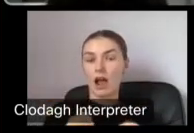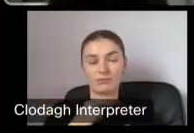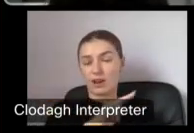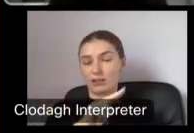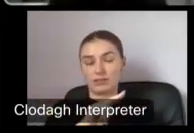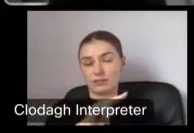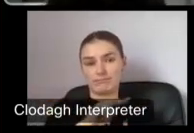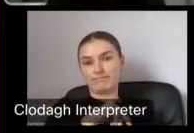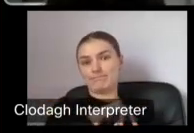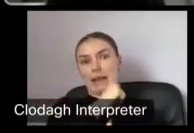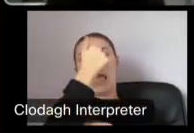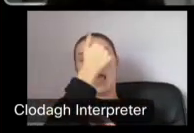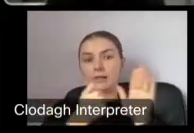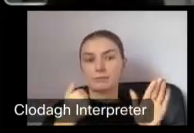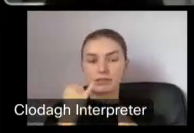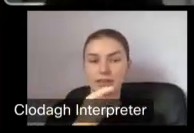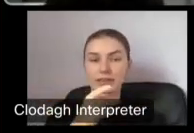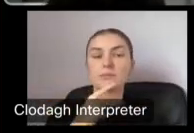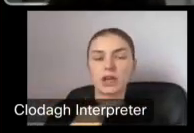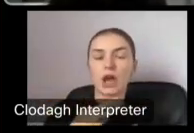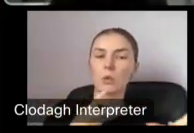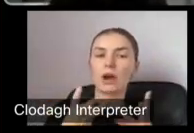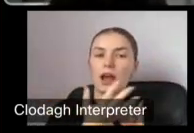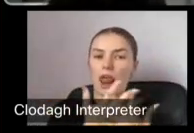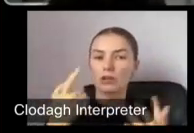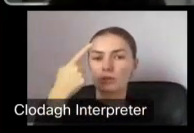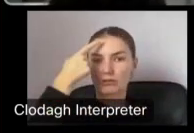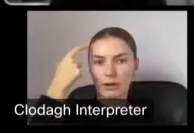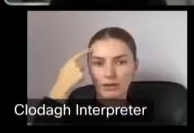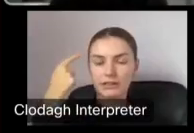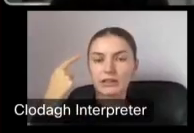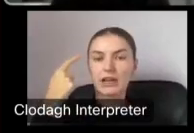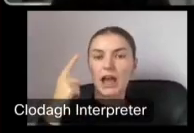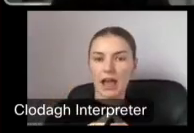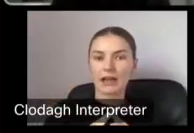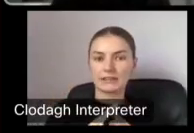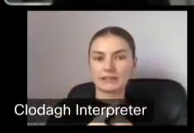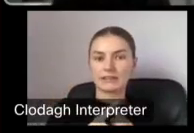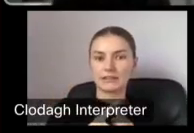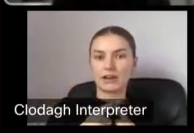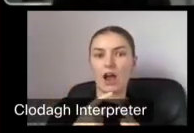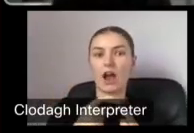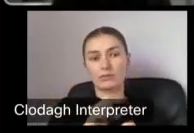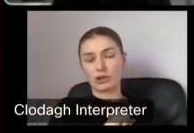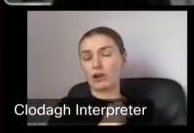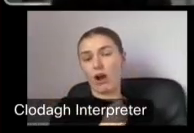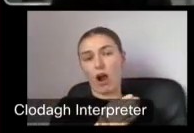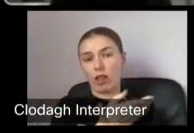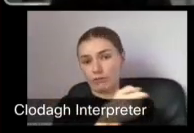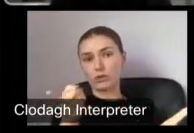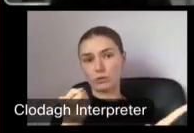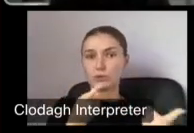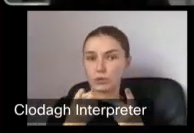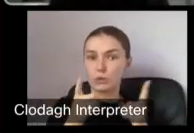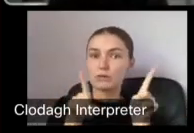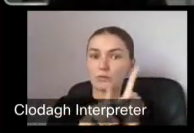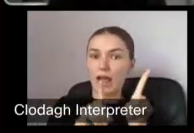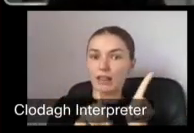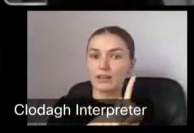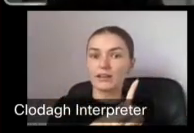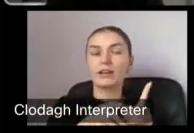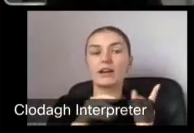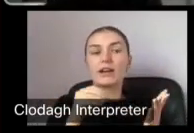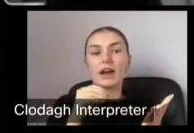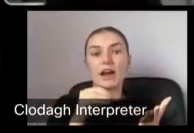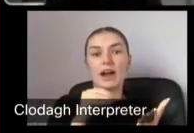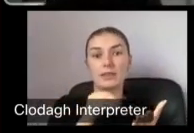it, but I just work with the issue of trauma, as in fact, I can absolutely guarantee all of you do too as well. I have to give credit. The